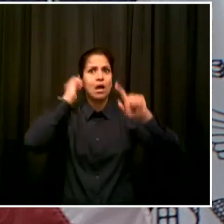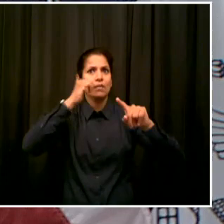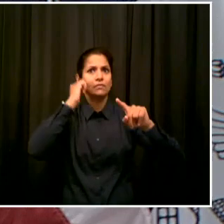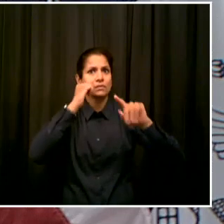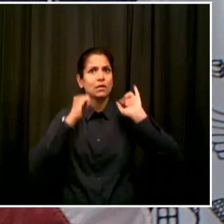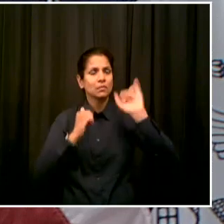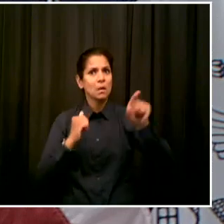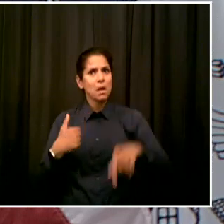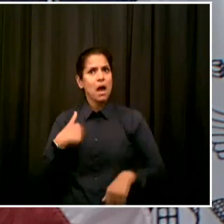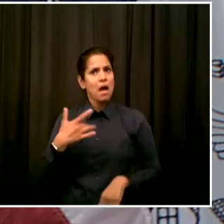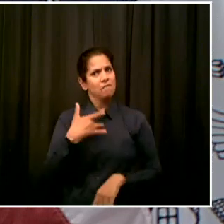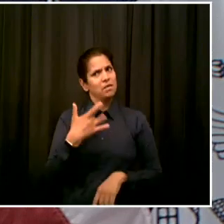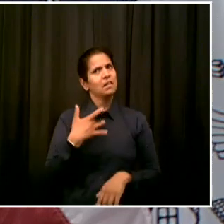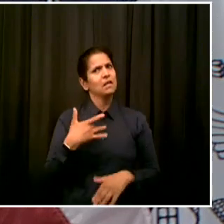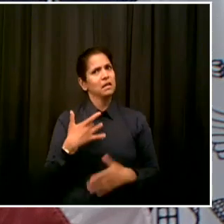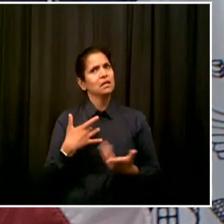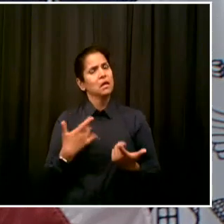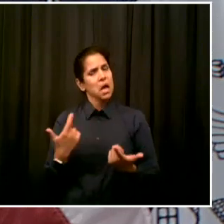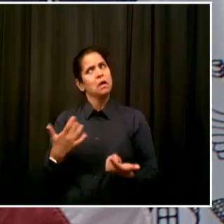powerful opportunities.